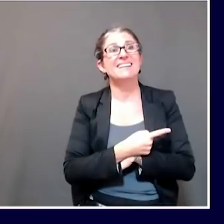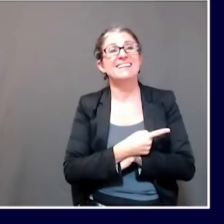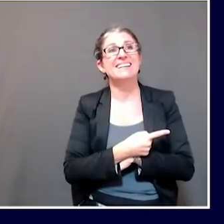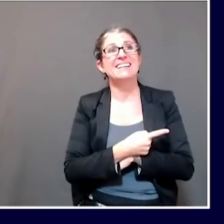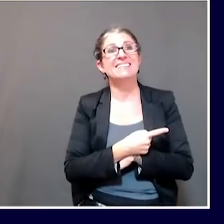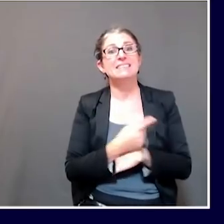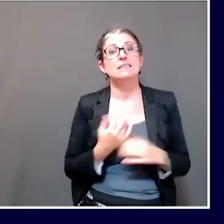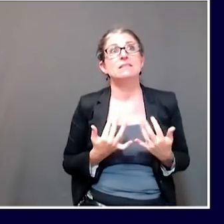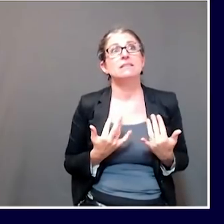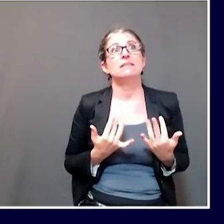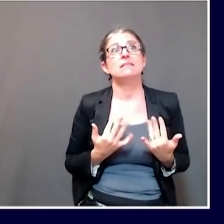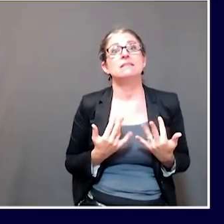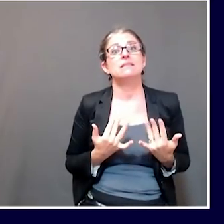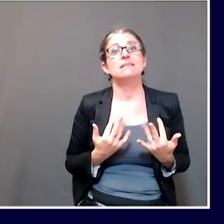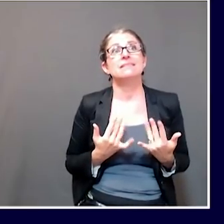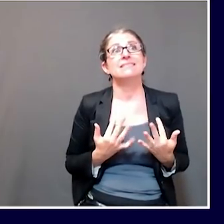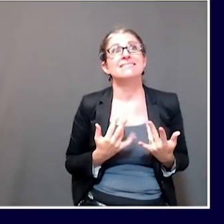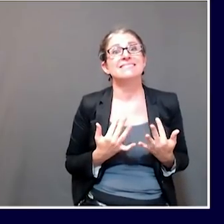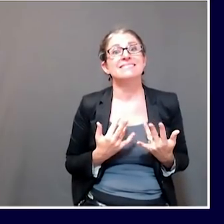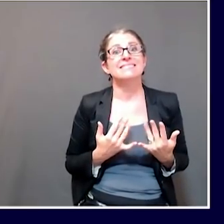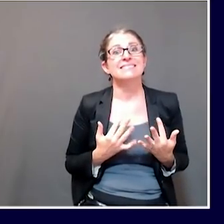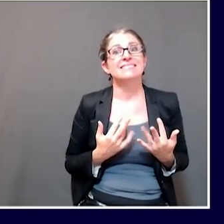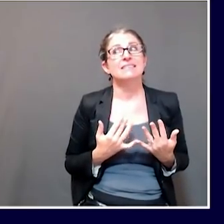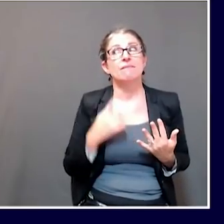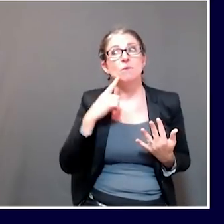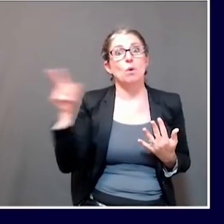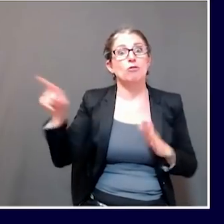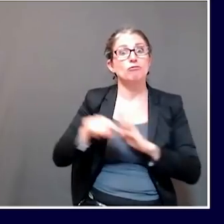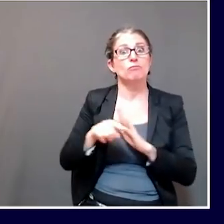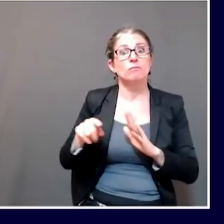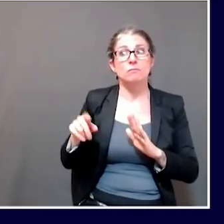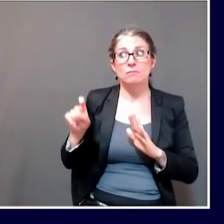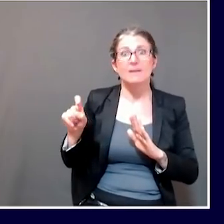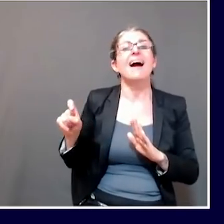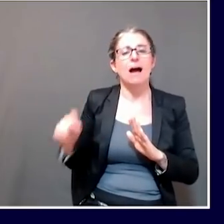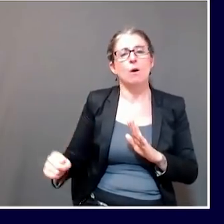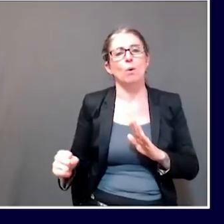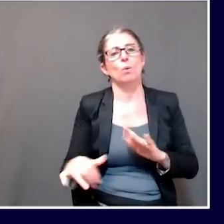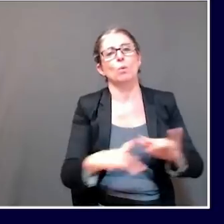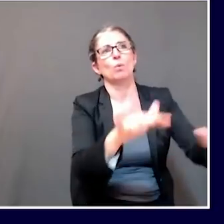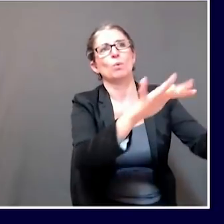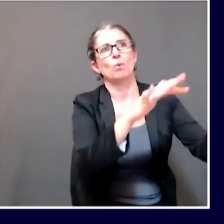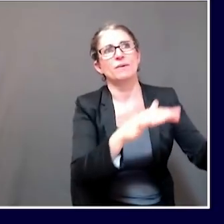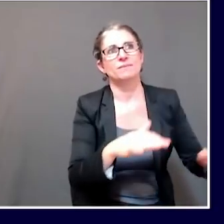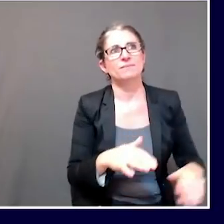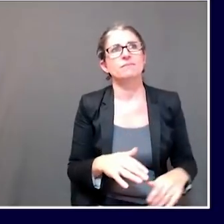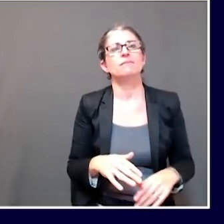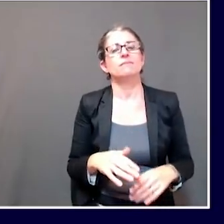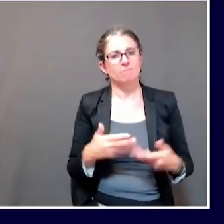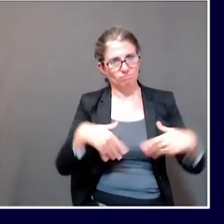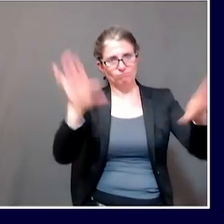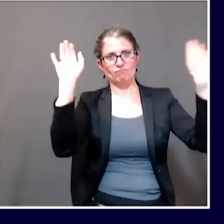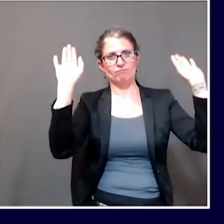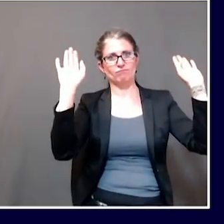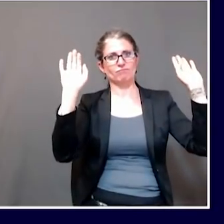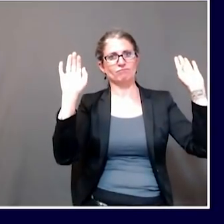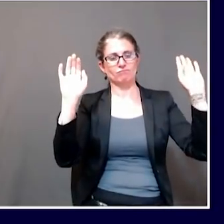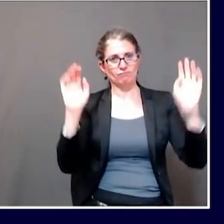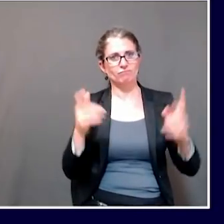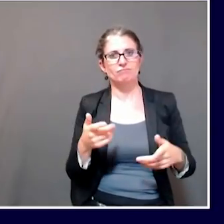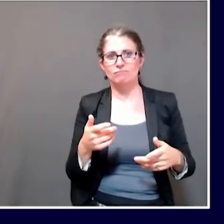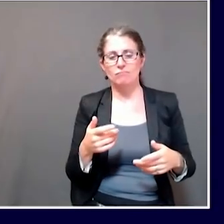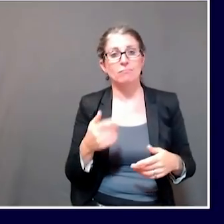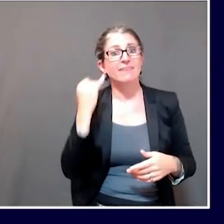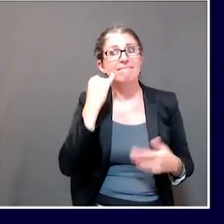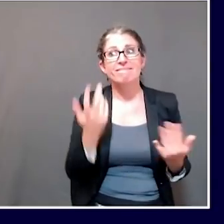and then when they got their negative results, were able to resume their vacation as they had intended. That's another viable option. For folks